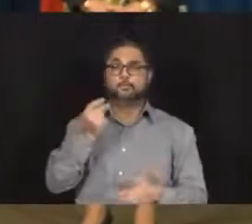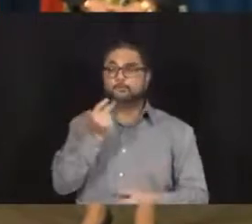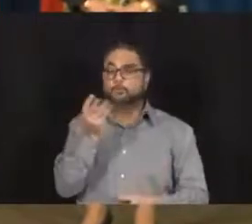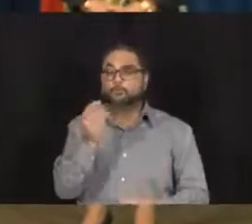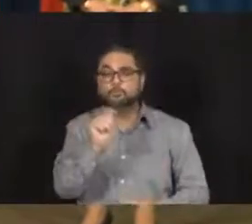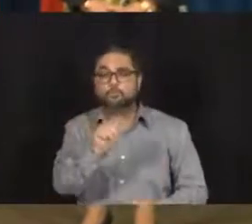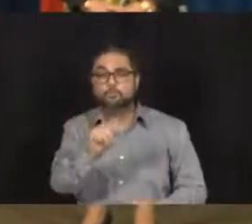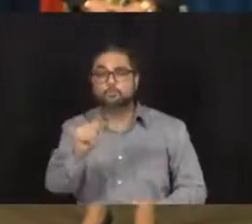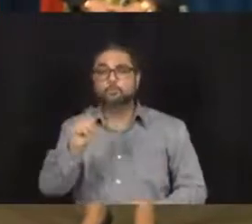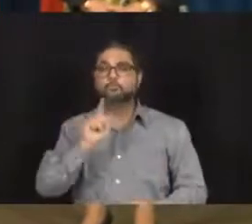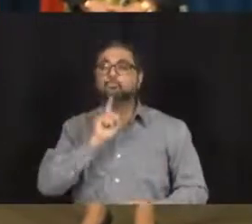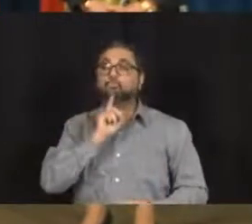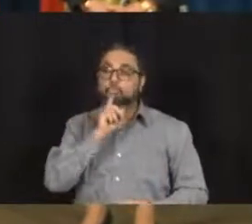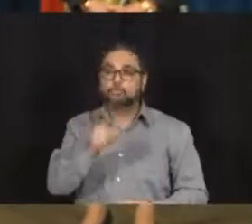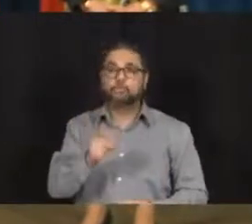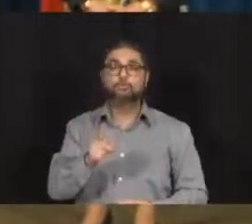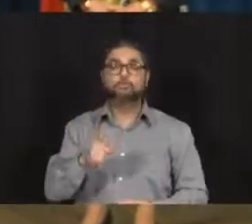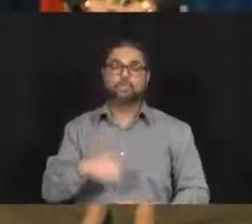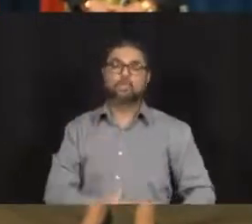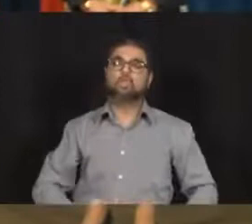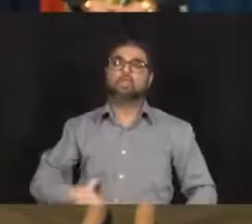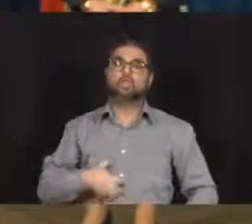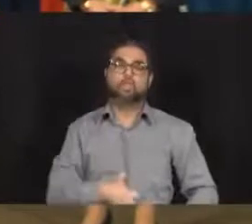disgusting people that want to make